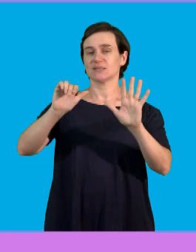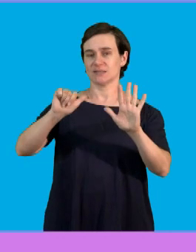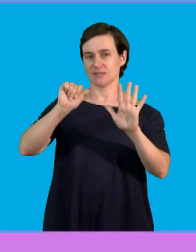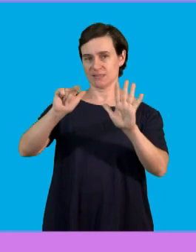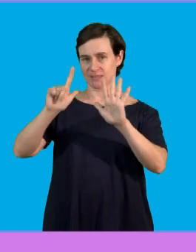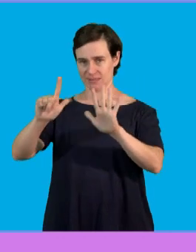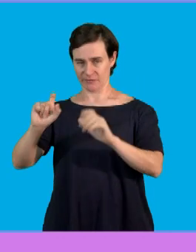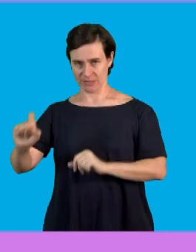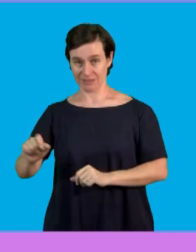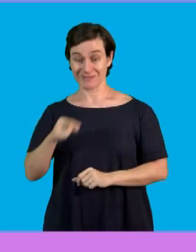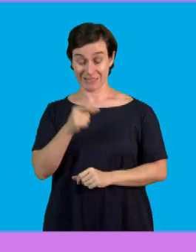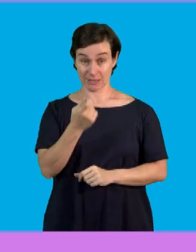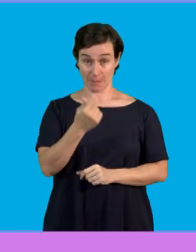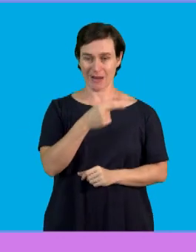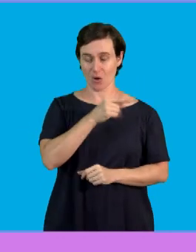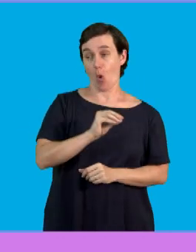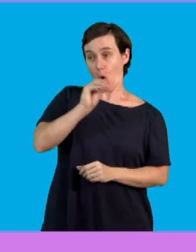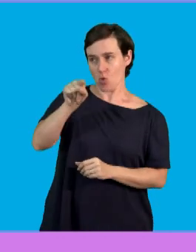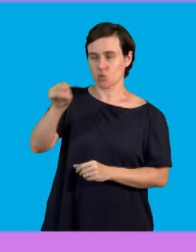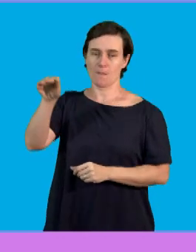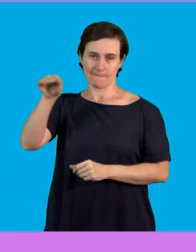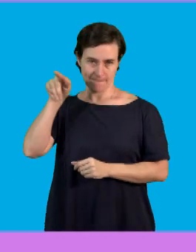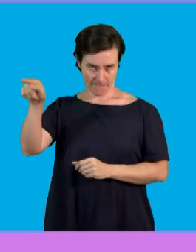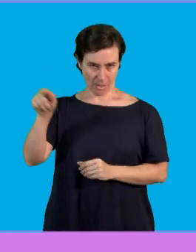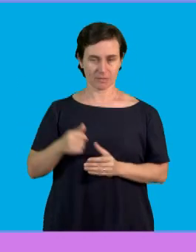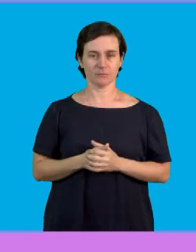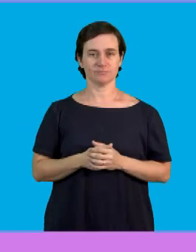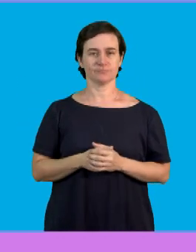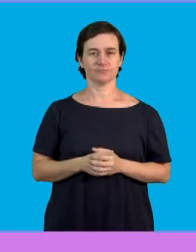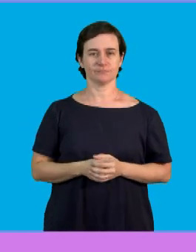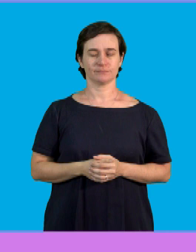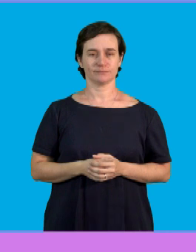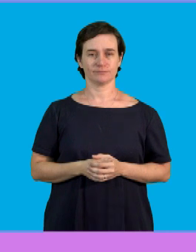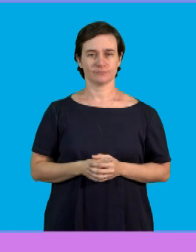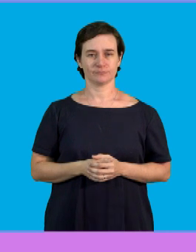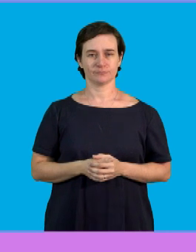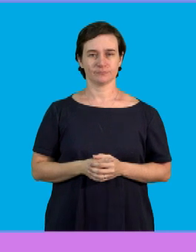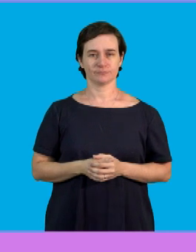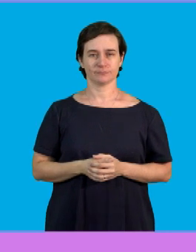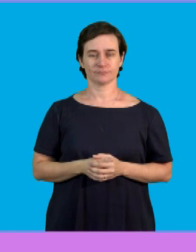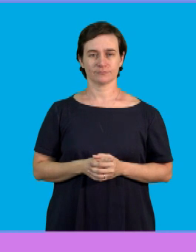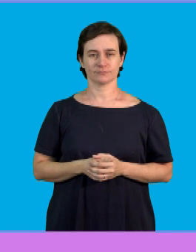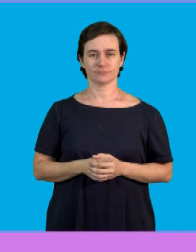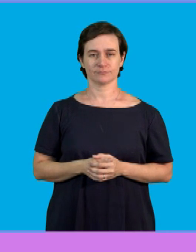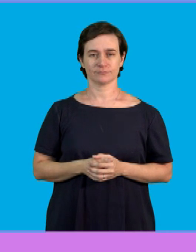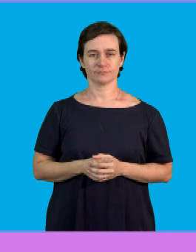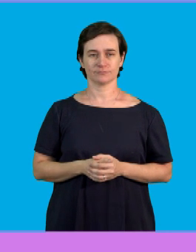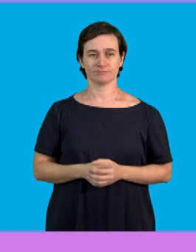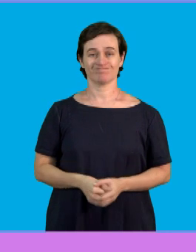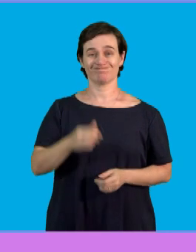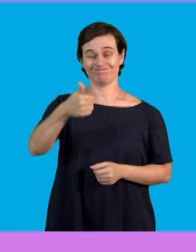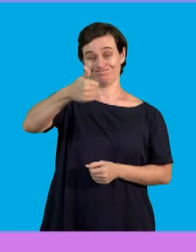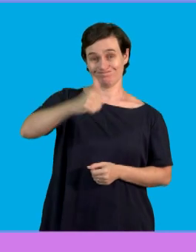29.67. So this is the amount that is owed by this person, of which is Mr. Daga. Then number